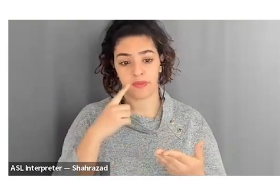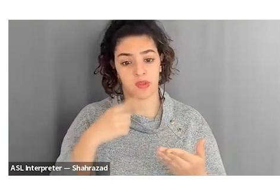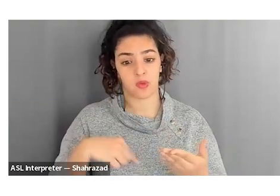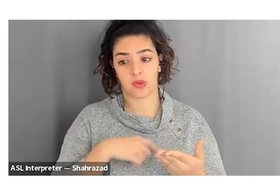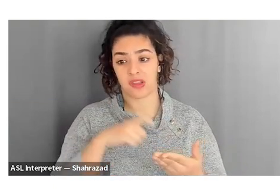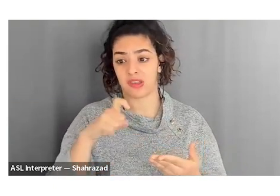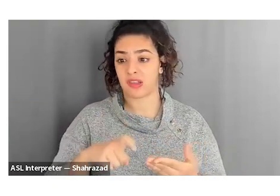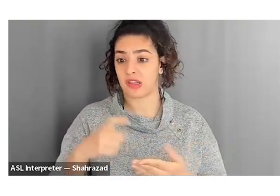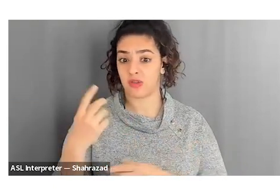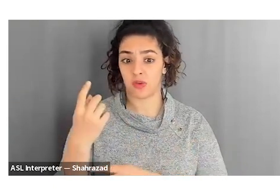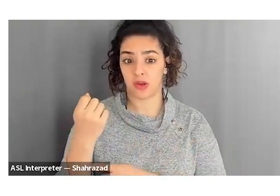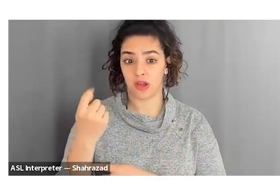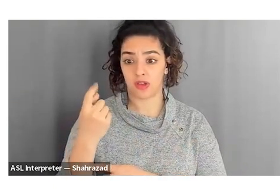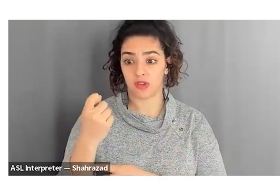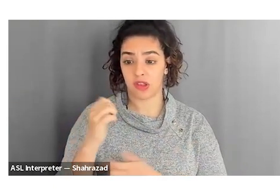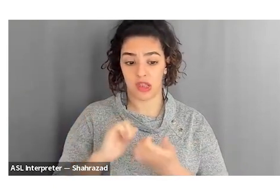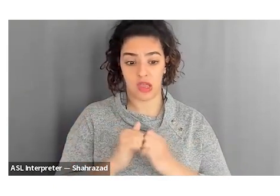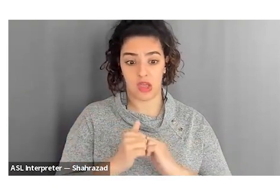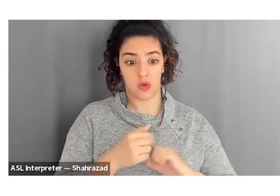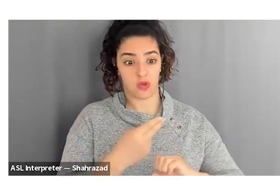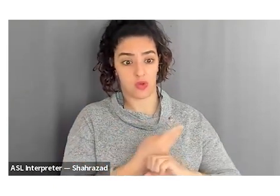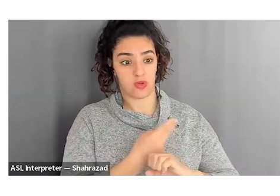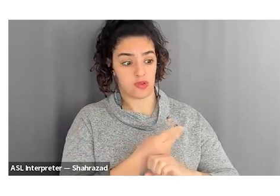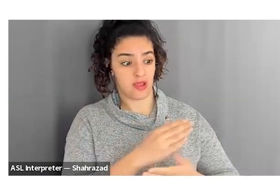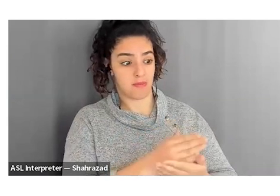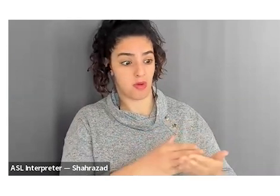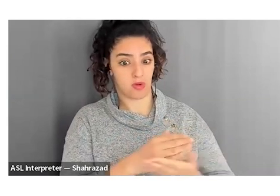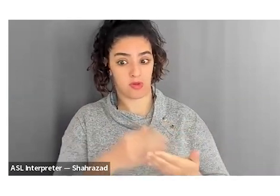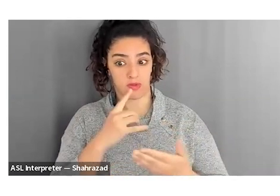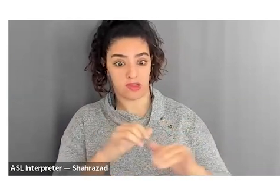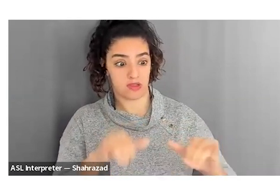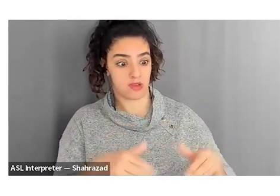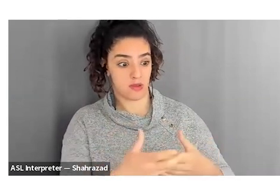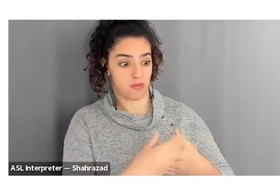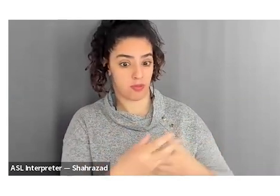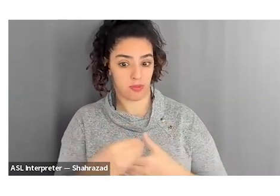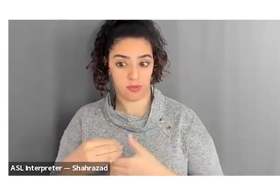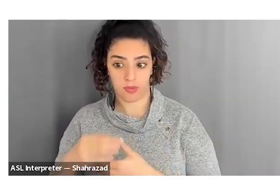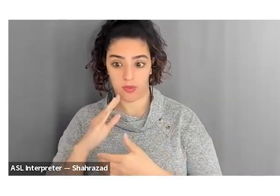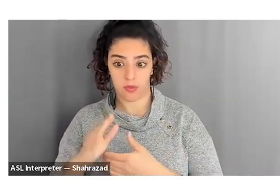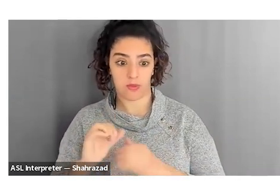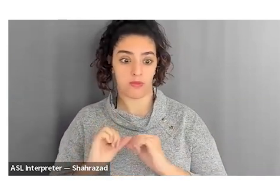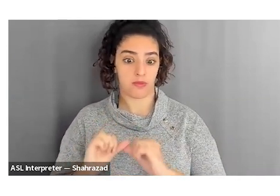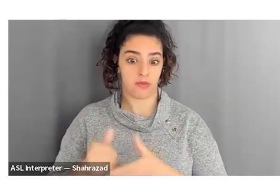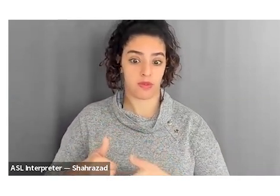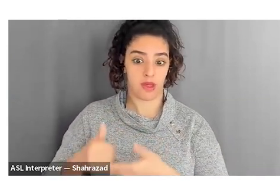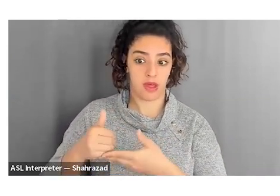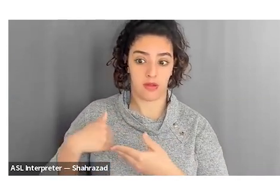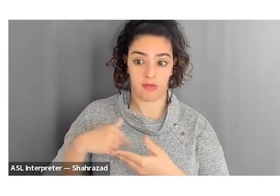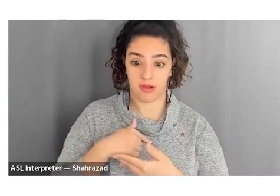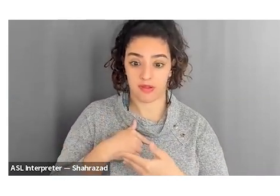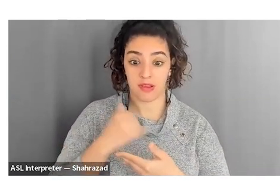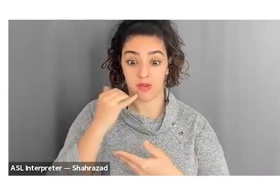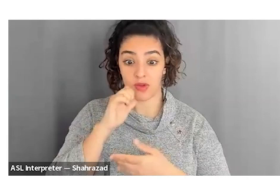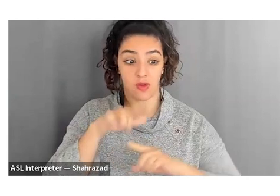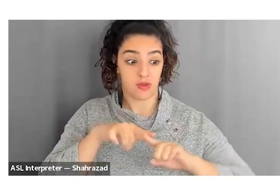utilizing this, that we are part of our system, and our body is our system as well. And if we don't lean into the systems within